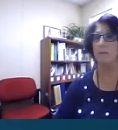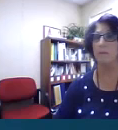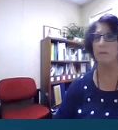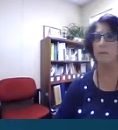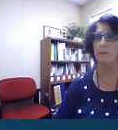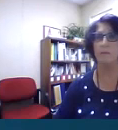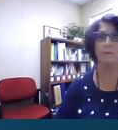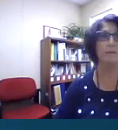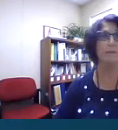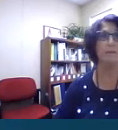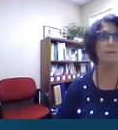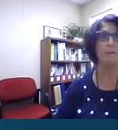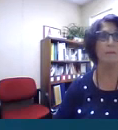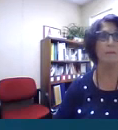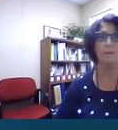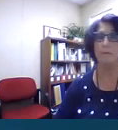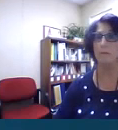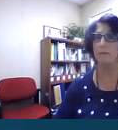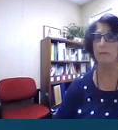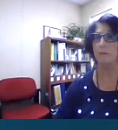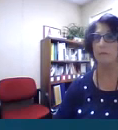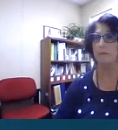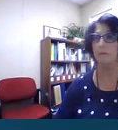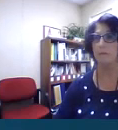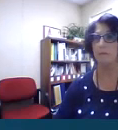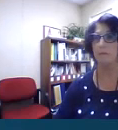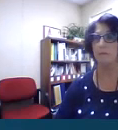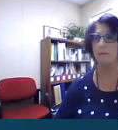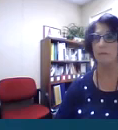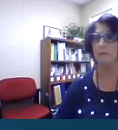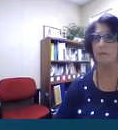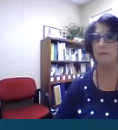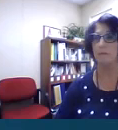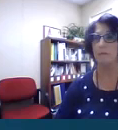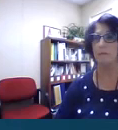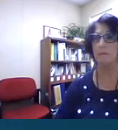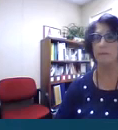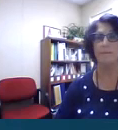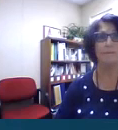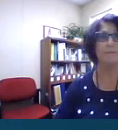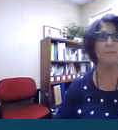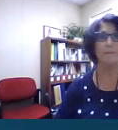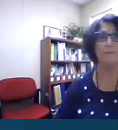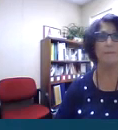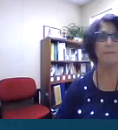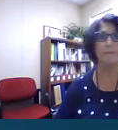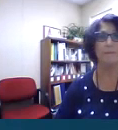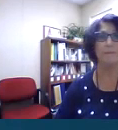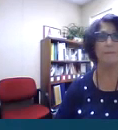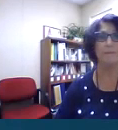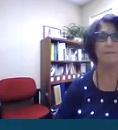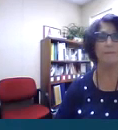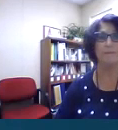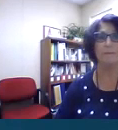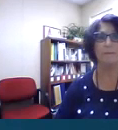the 1998 Tobacco Master Settlement Agreement, had 15 million documents that was given to UCSF